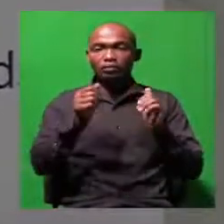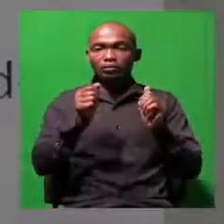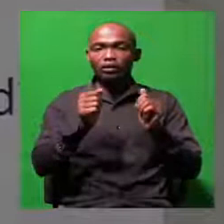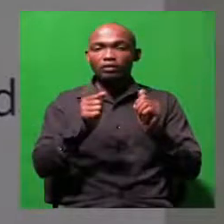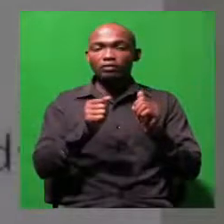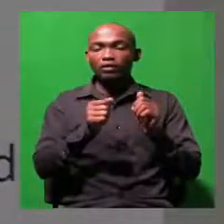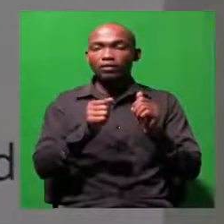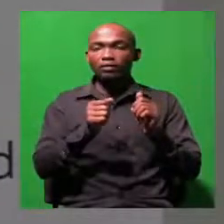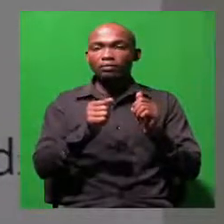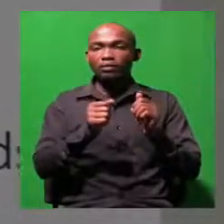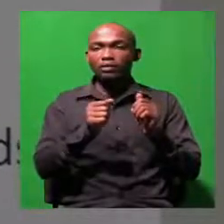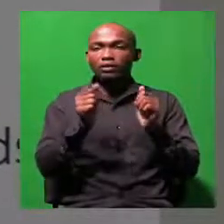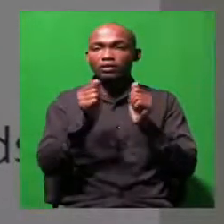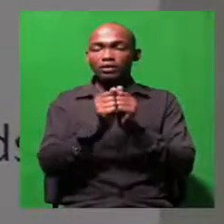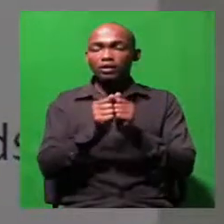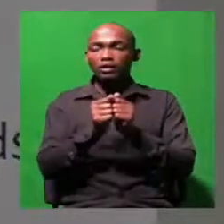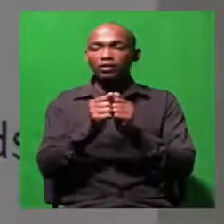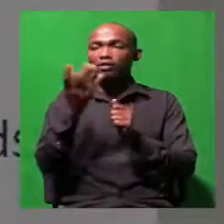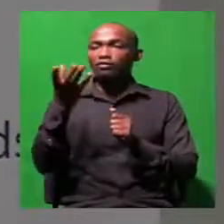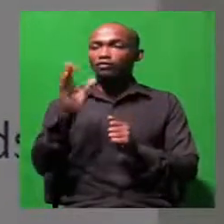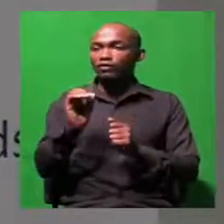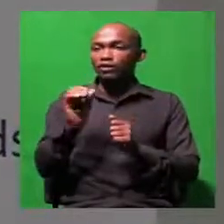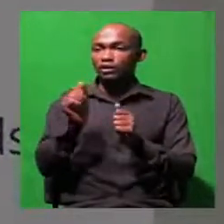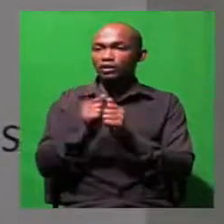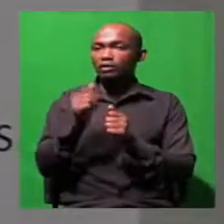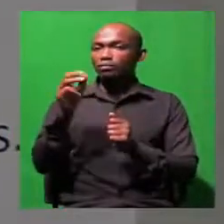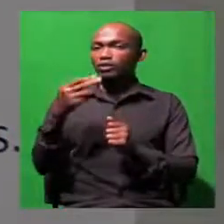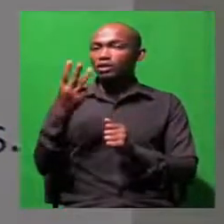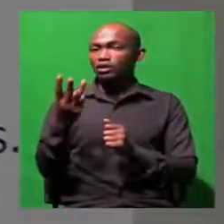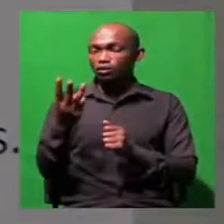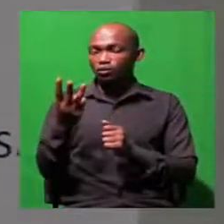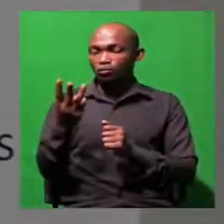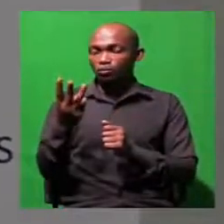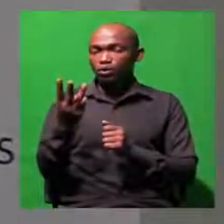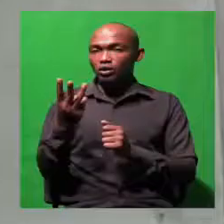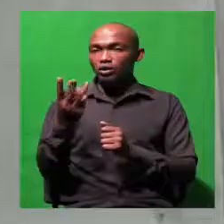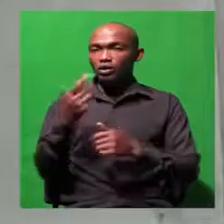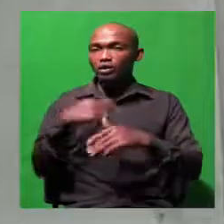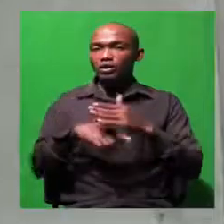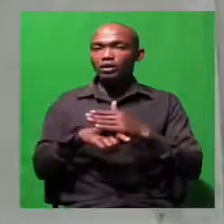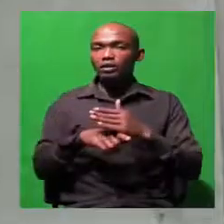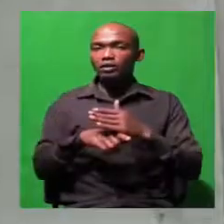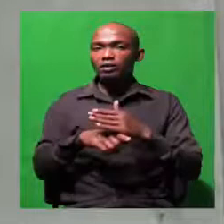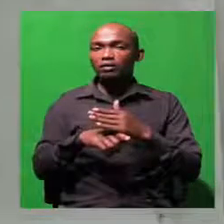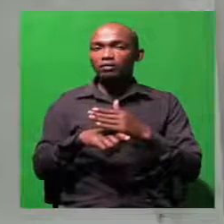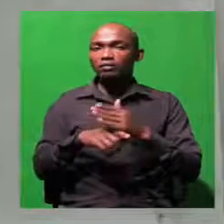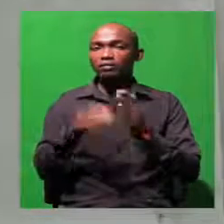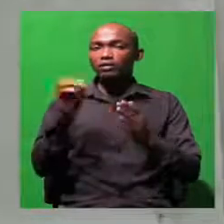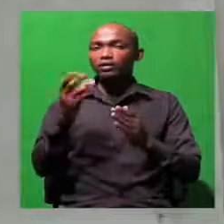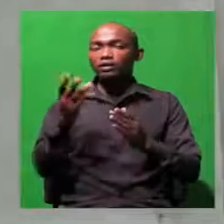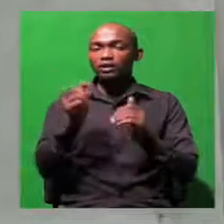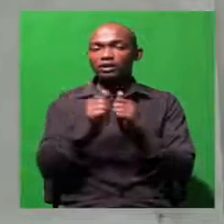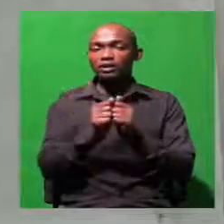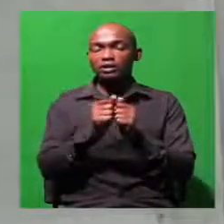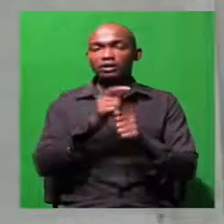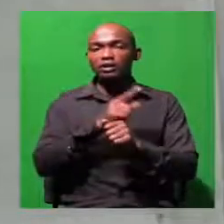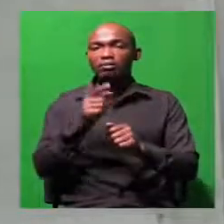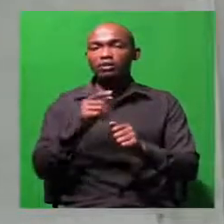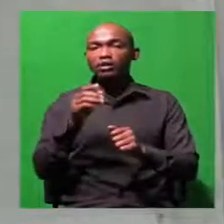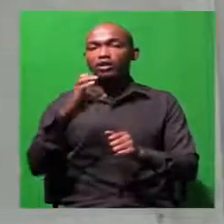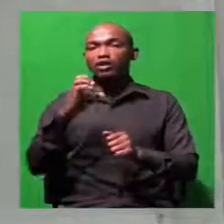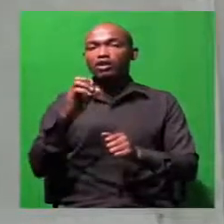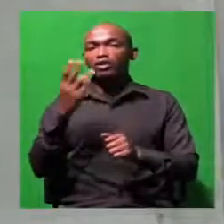a beaker if it raises the water level to 57 centimeter cube?